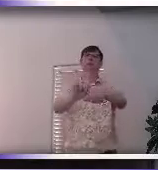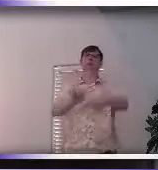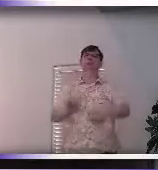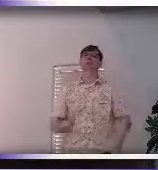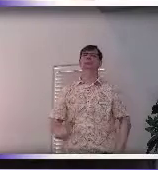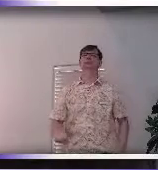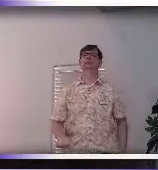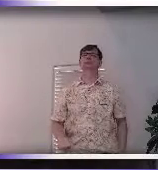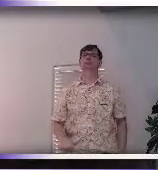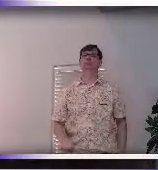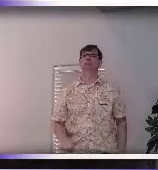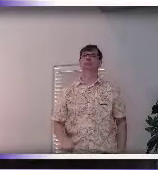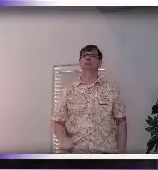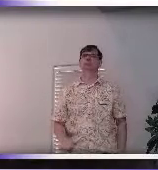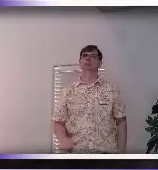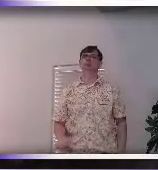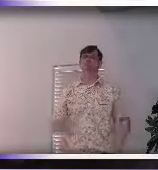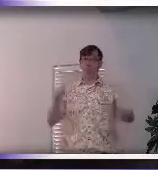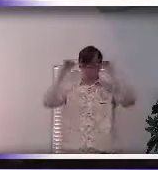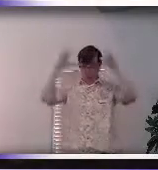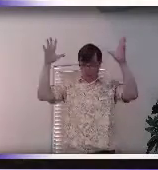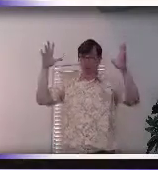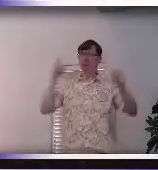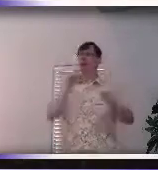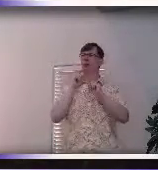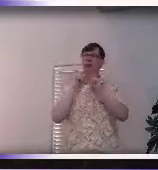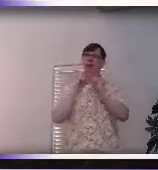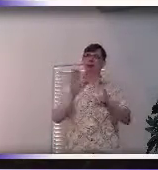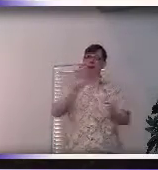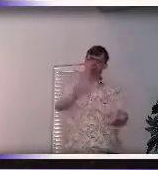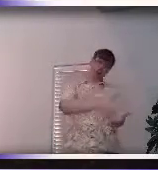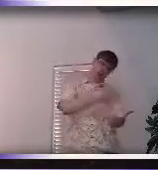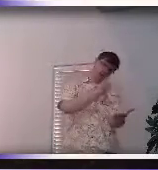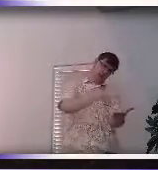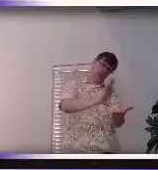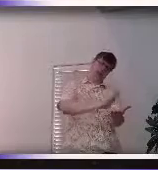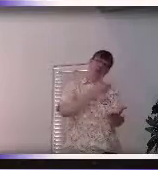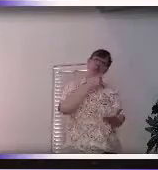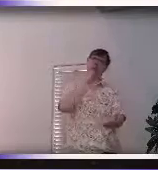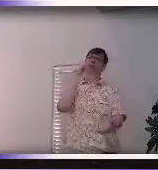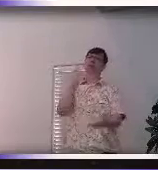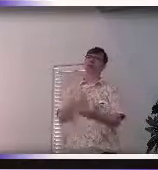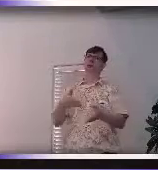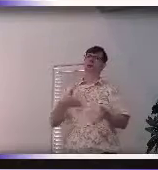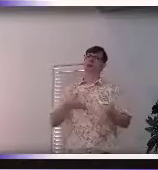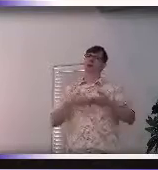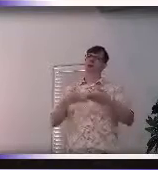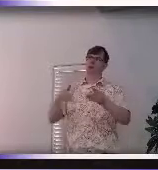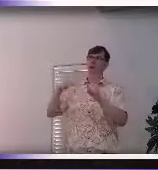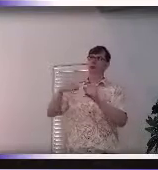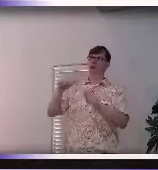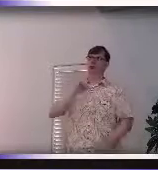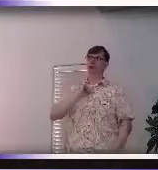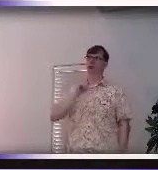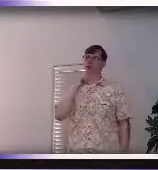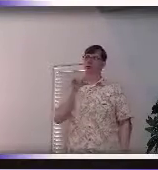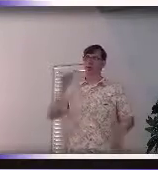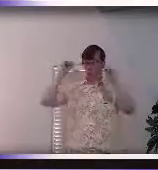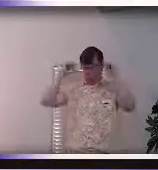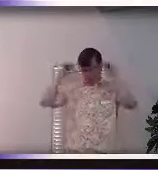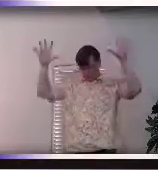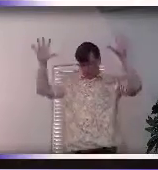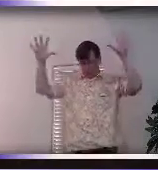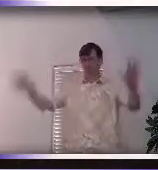Um, wow, that song really did get to me. Did you write that? Yeah.